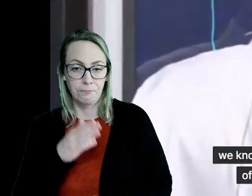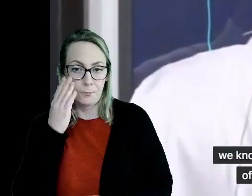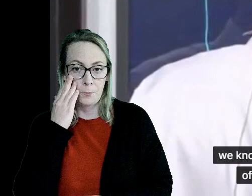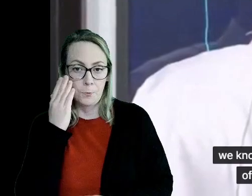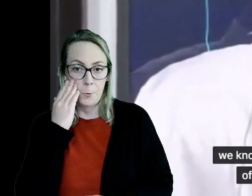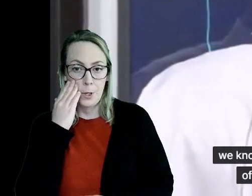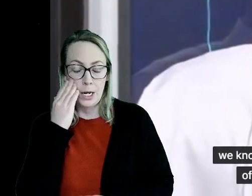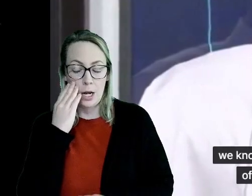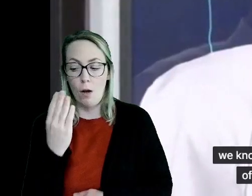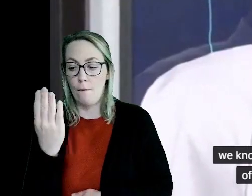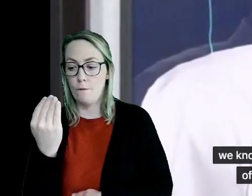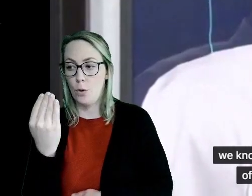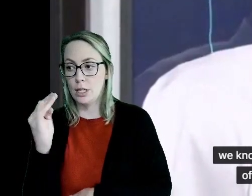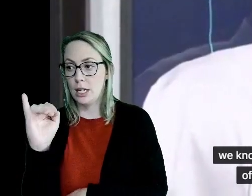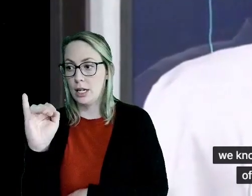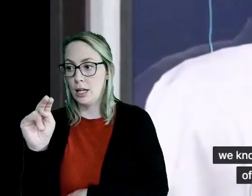14 inches